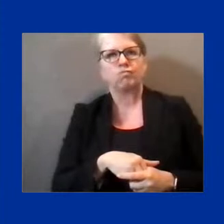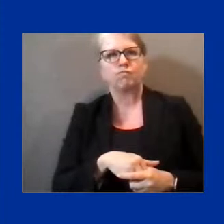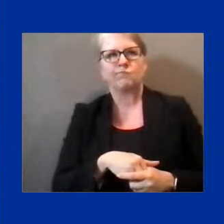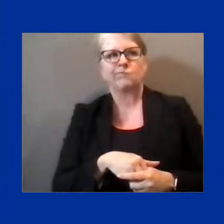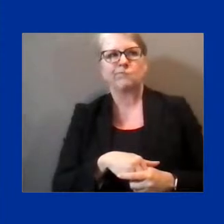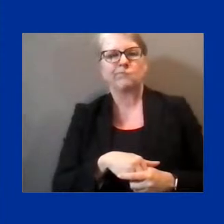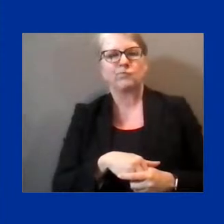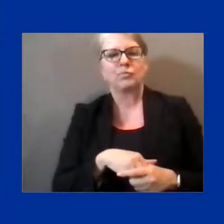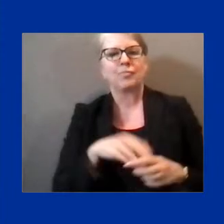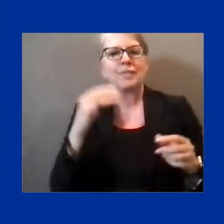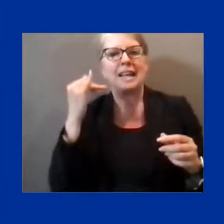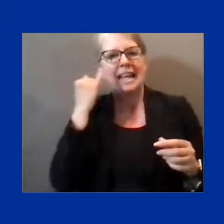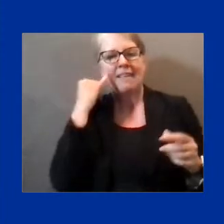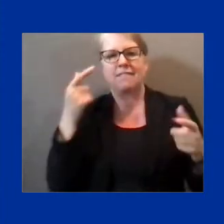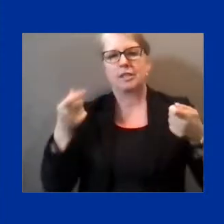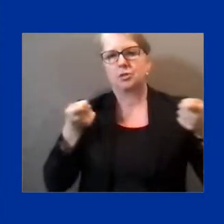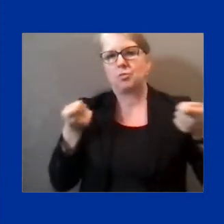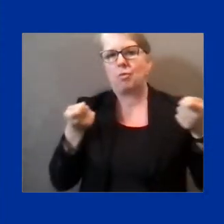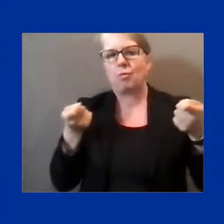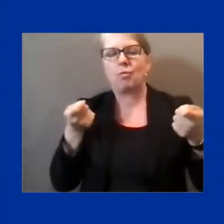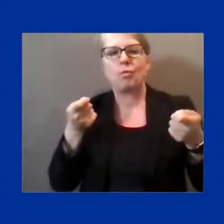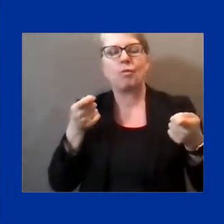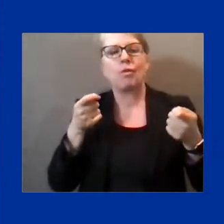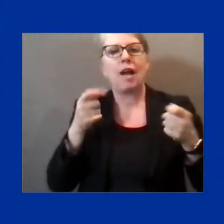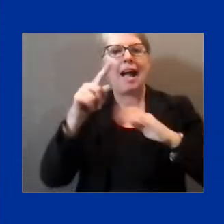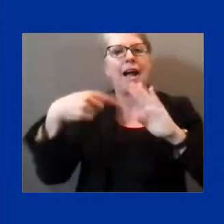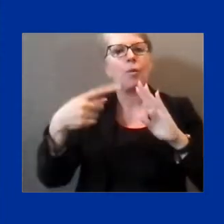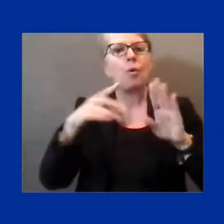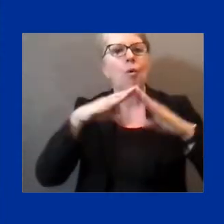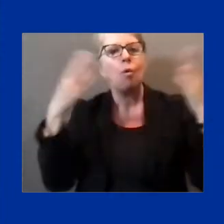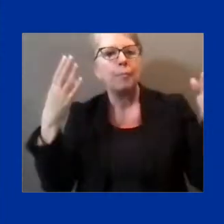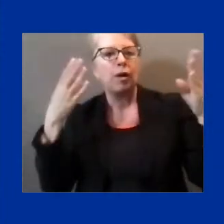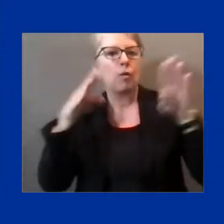opening the parks. For example, at Mooney's Bay,